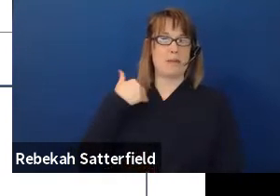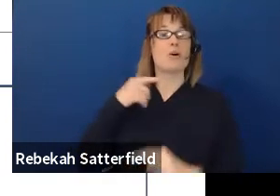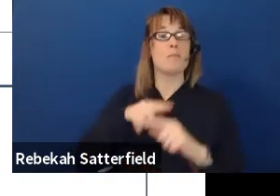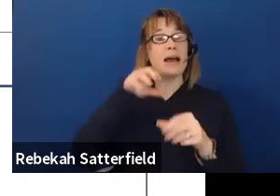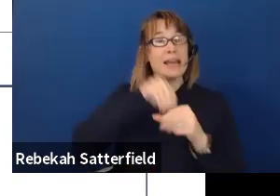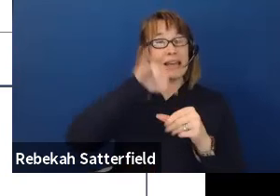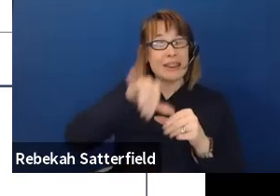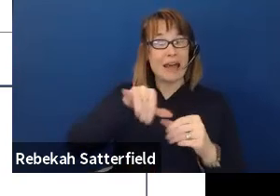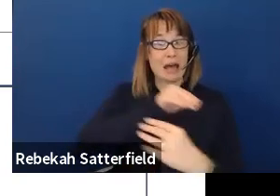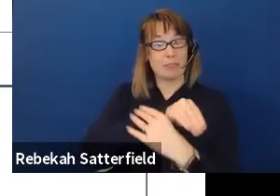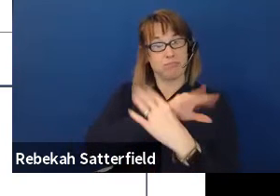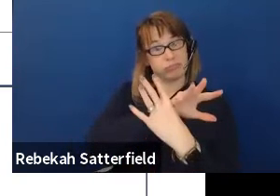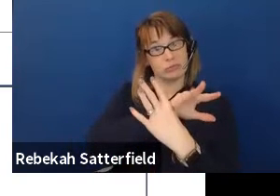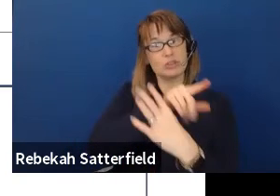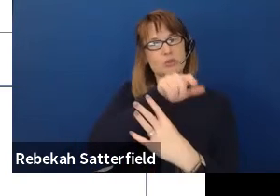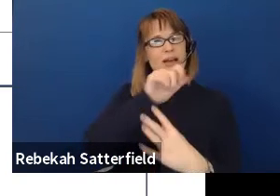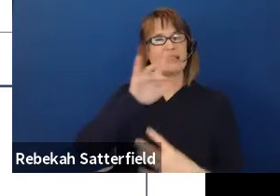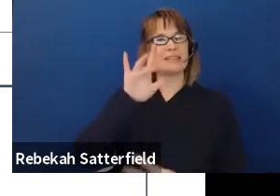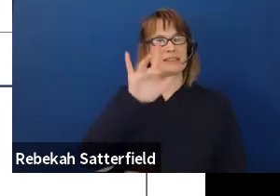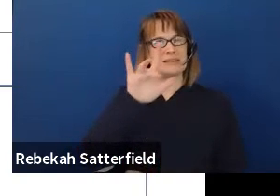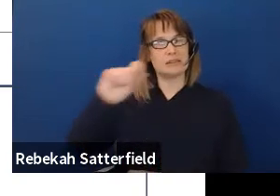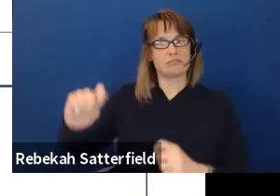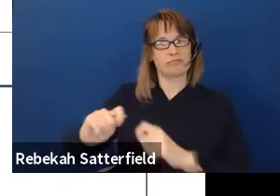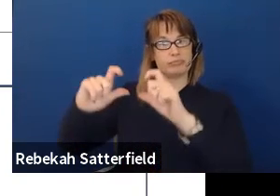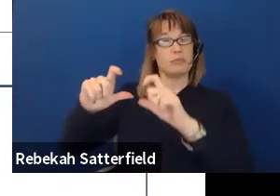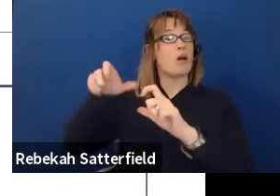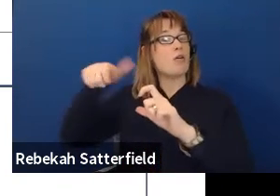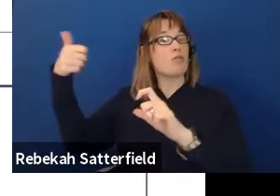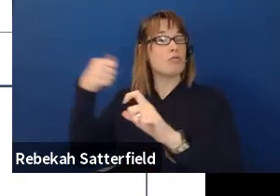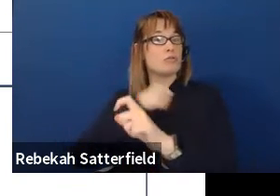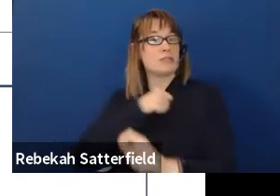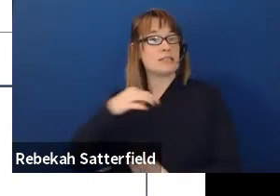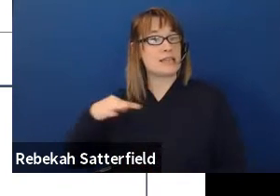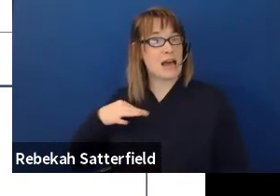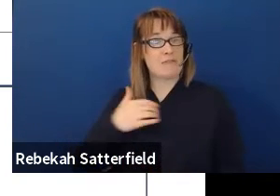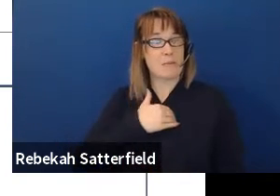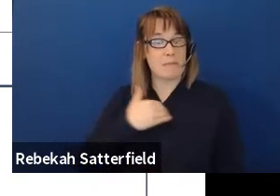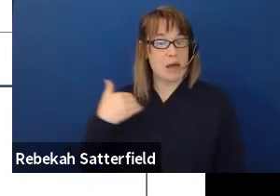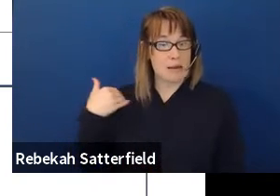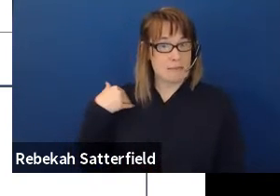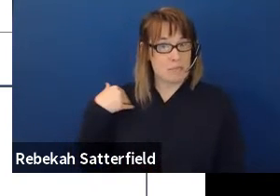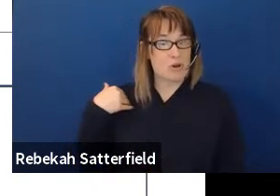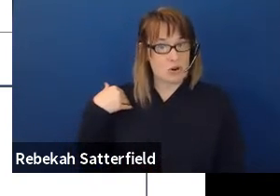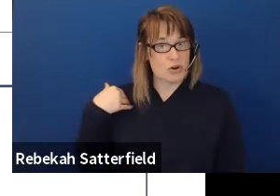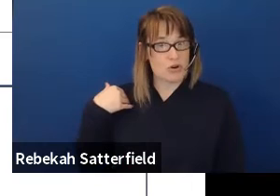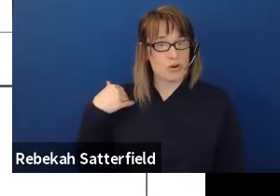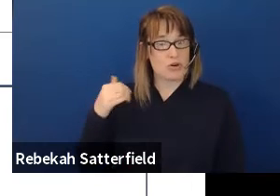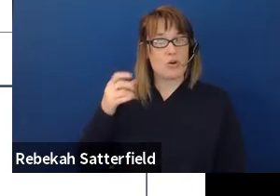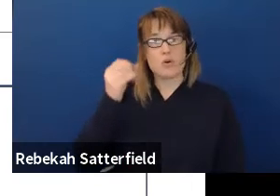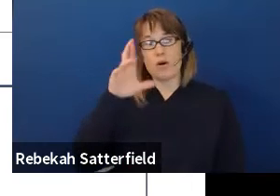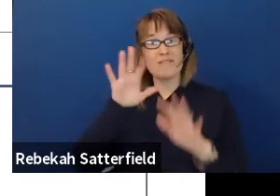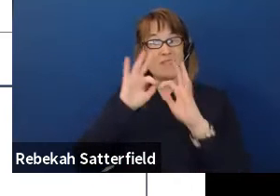the ability to bring in another staff member. If it's on the patient side, that little tile that's grayed out could be a family